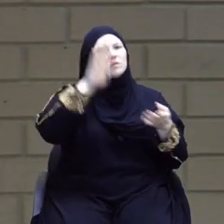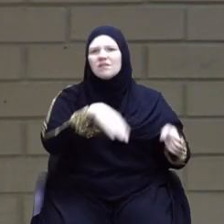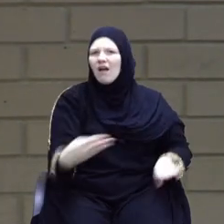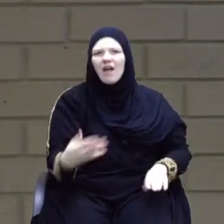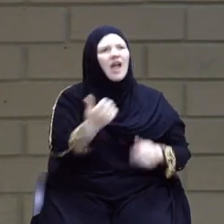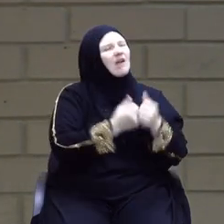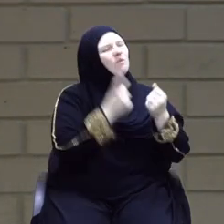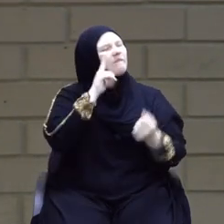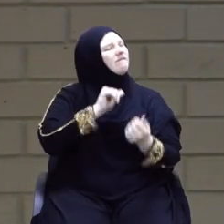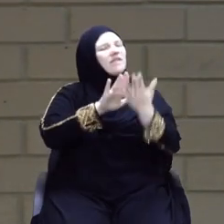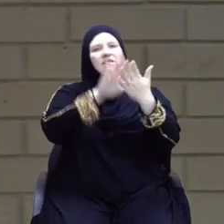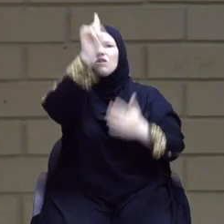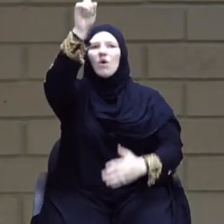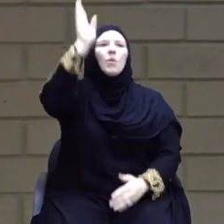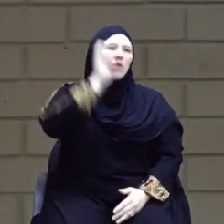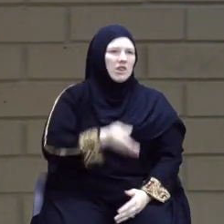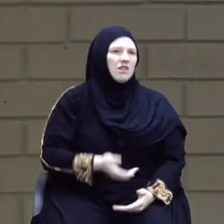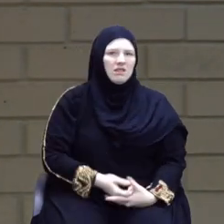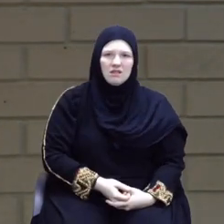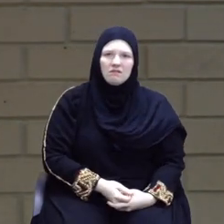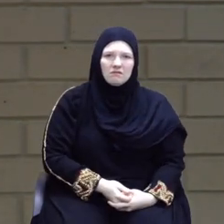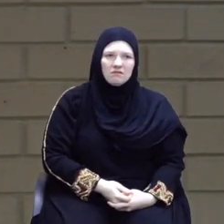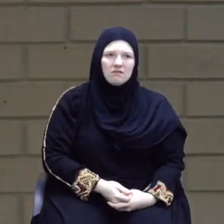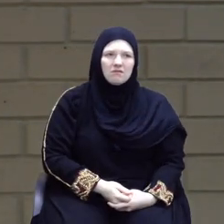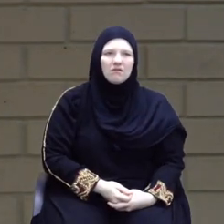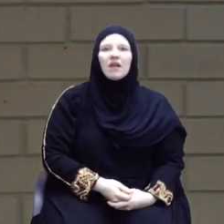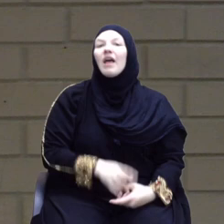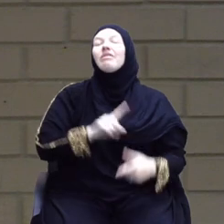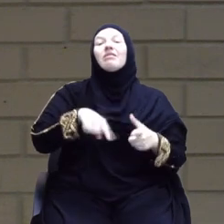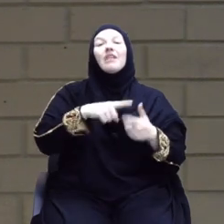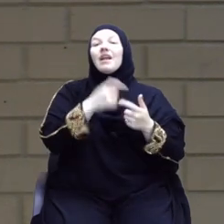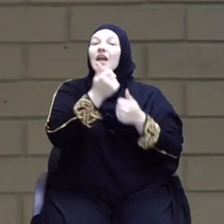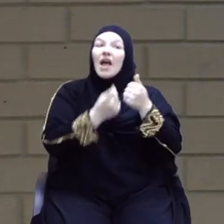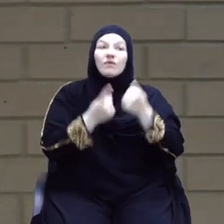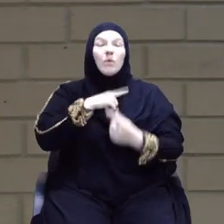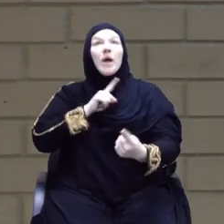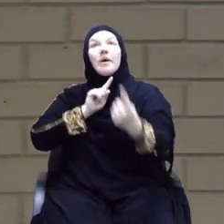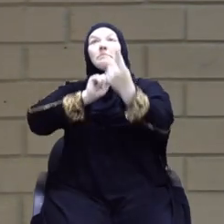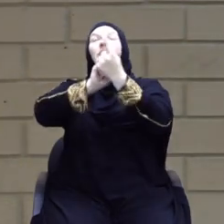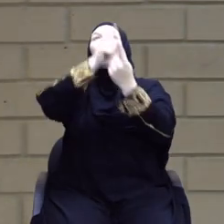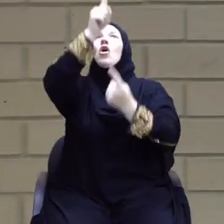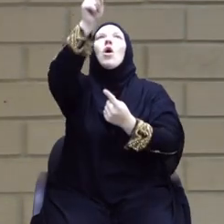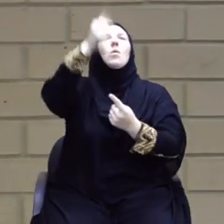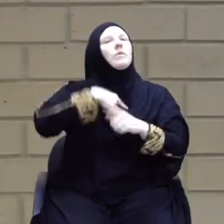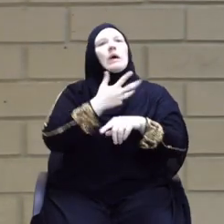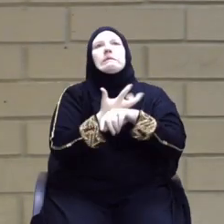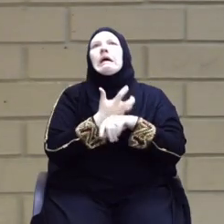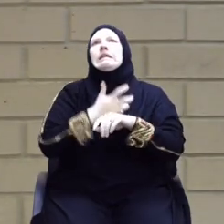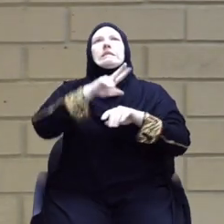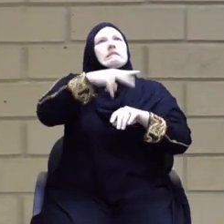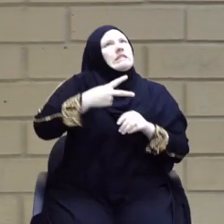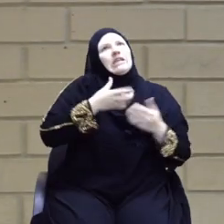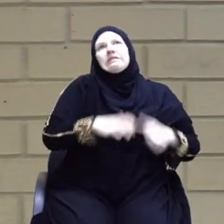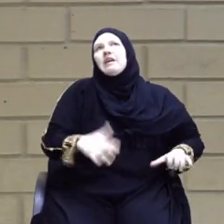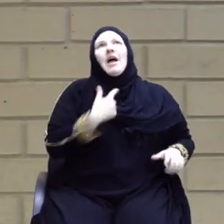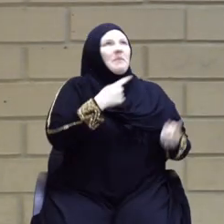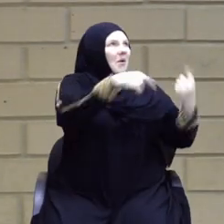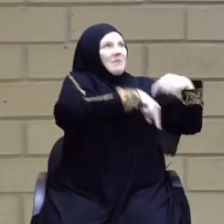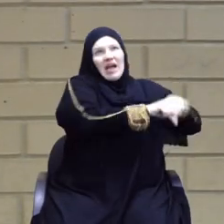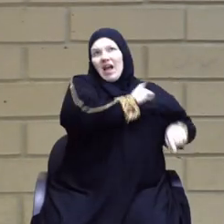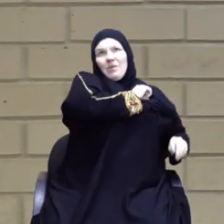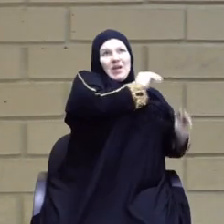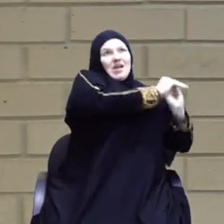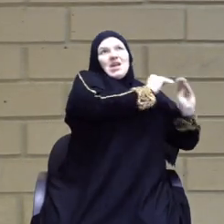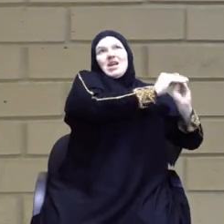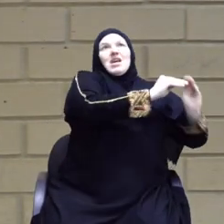beg to be given a chance to go back and do something right. Dr. Salah Sawi gave the Jumu'ah, last Jumu'ah, and he said